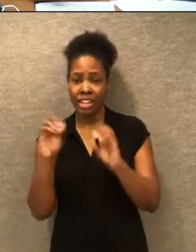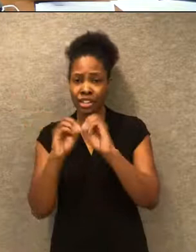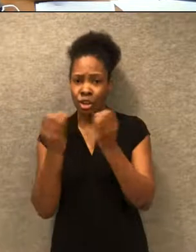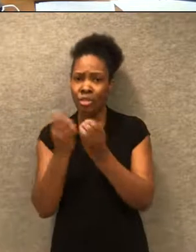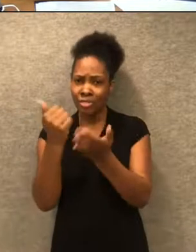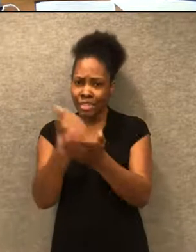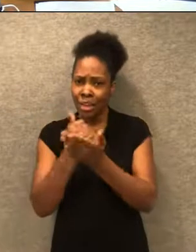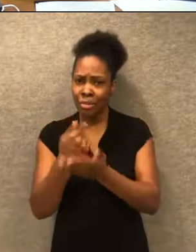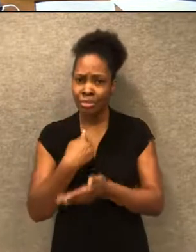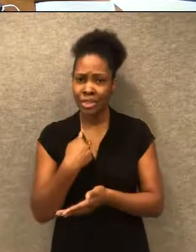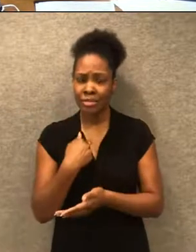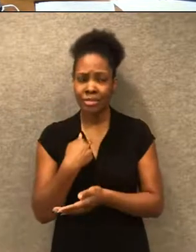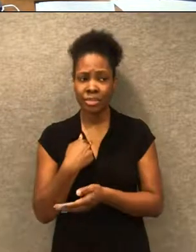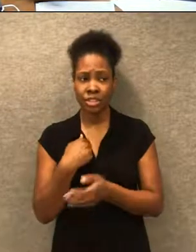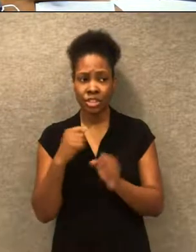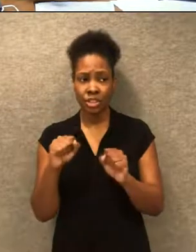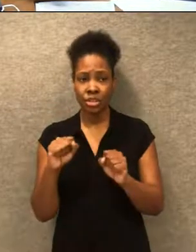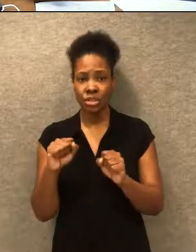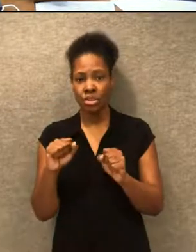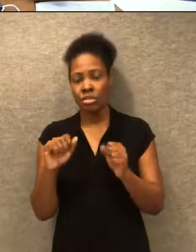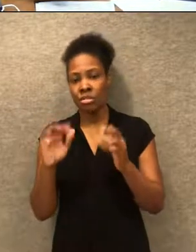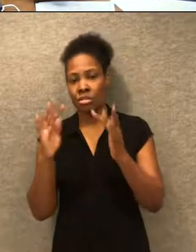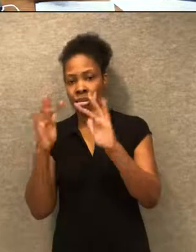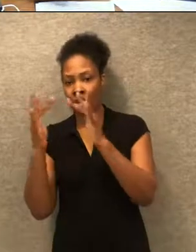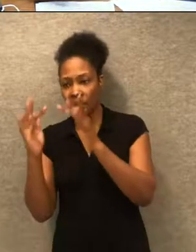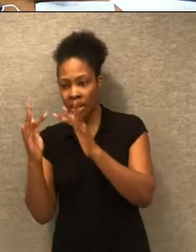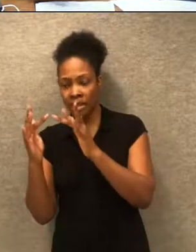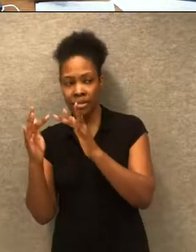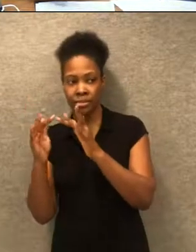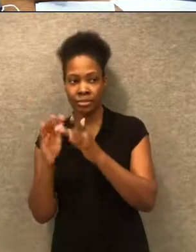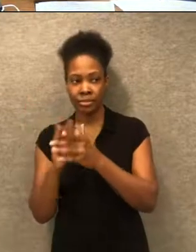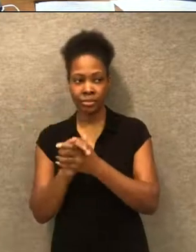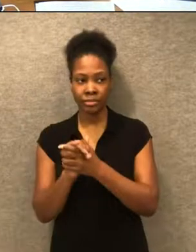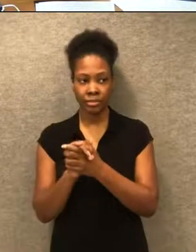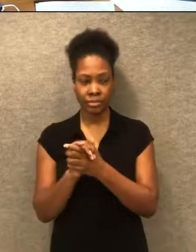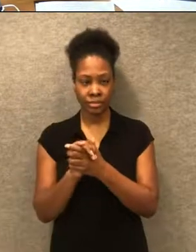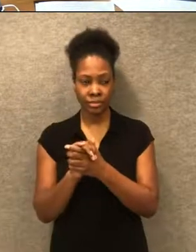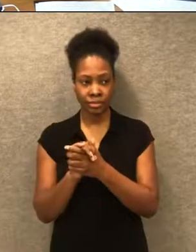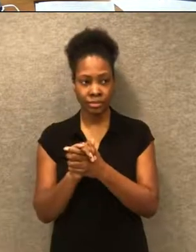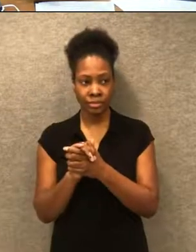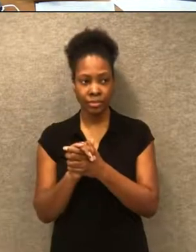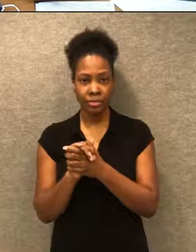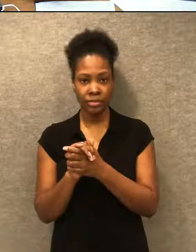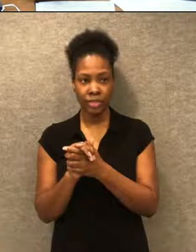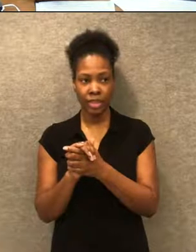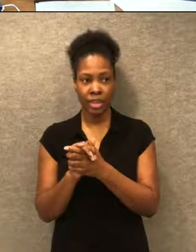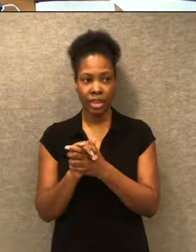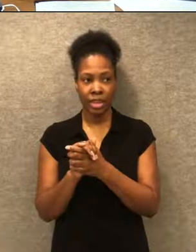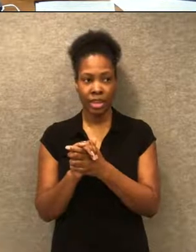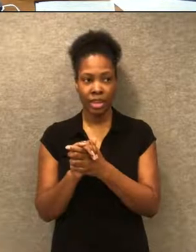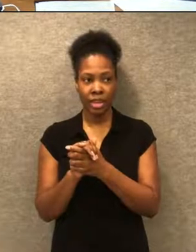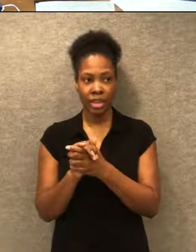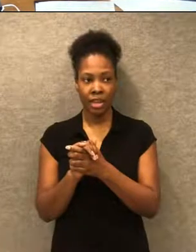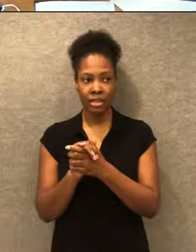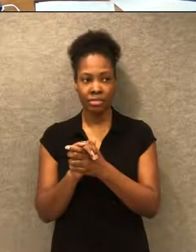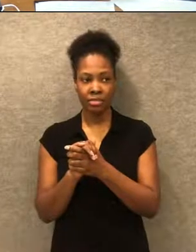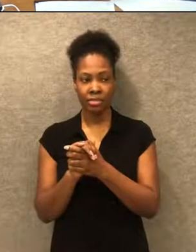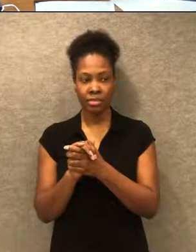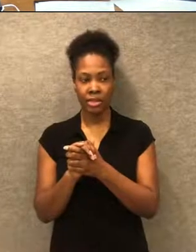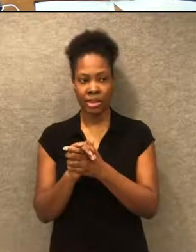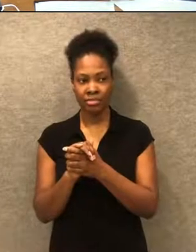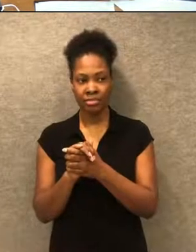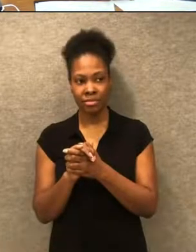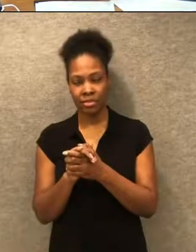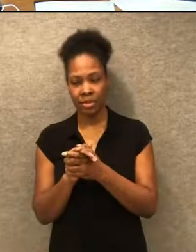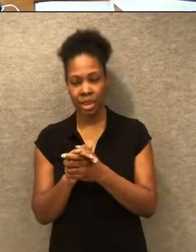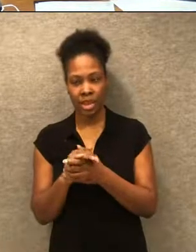So again, you can go online under Congressman Donald Payne Jr. and get that contact number. And I apologize that I don't have